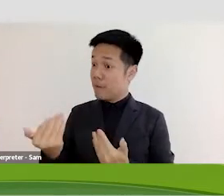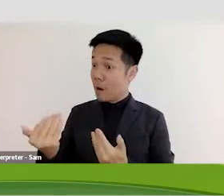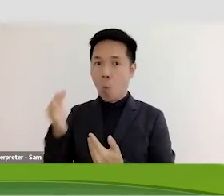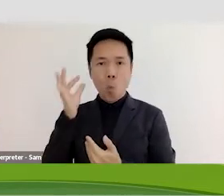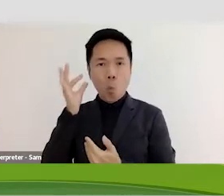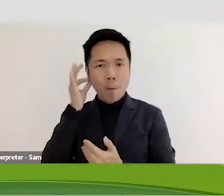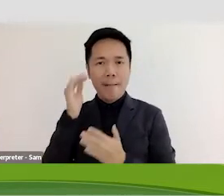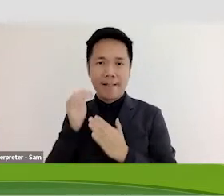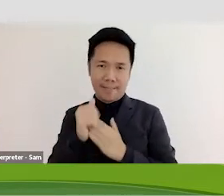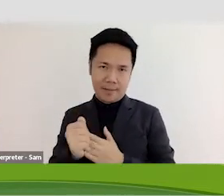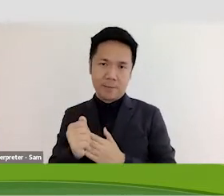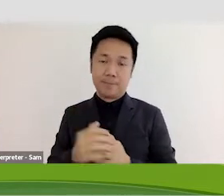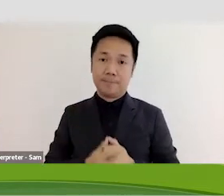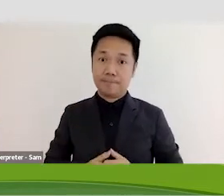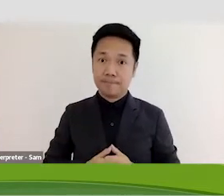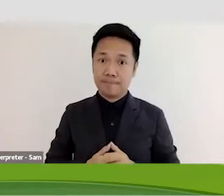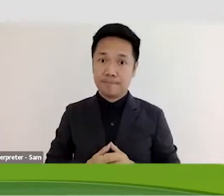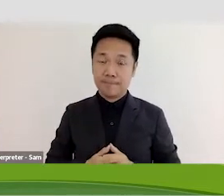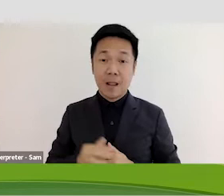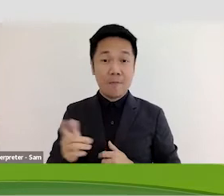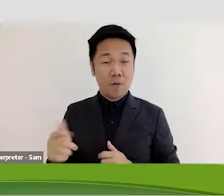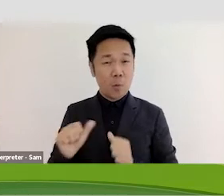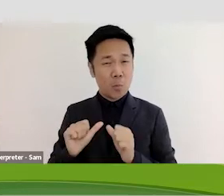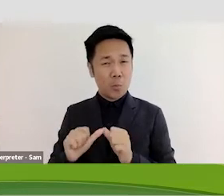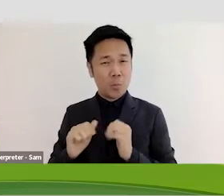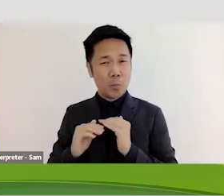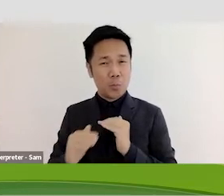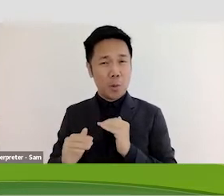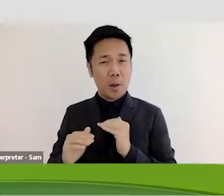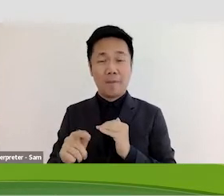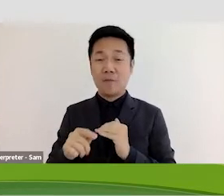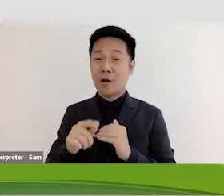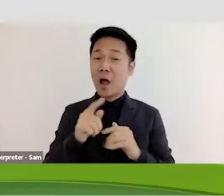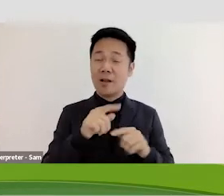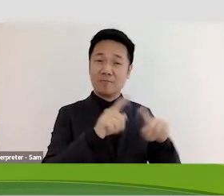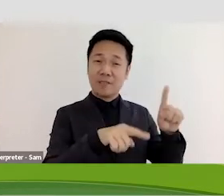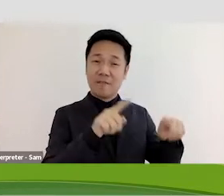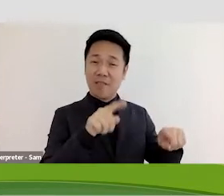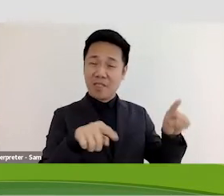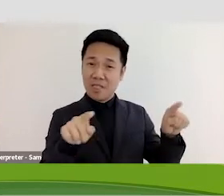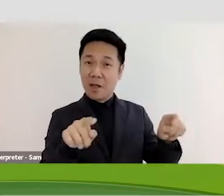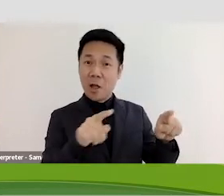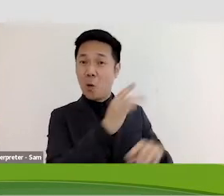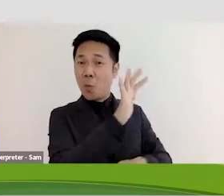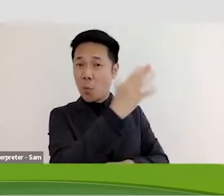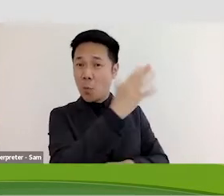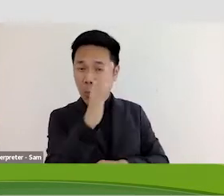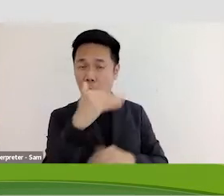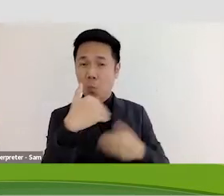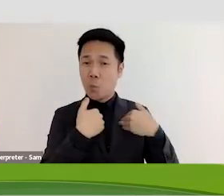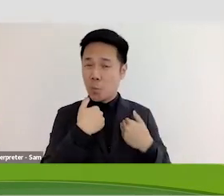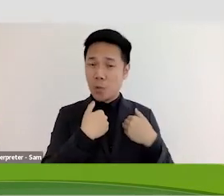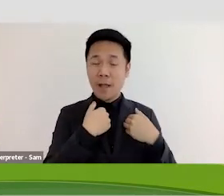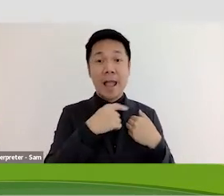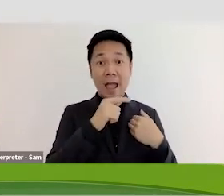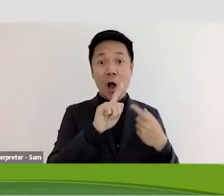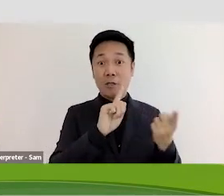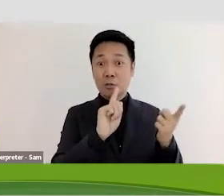reduction, conservation, and sustainable use of biodiversity, and institutionalizing policy